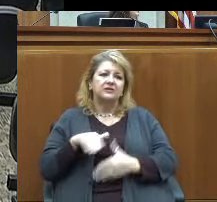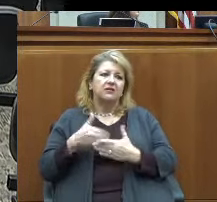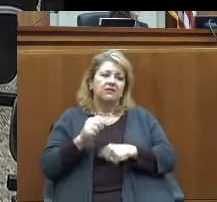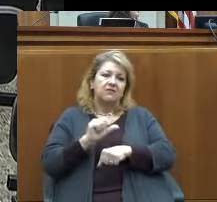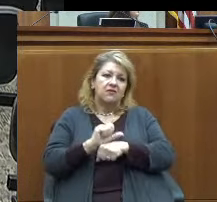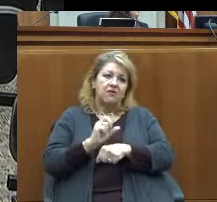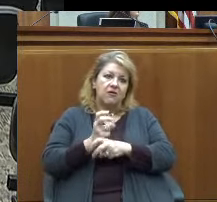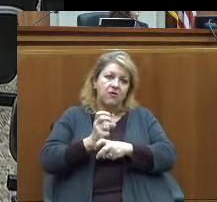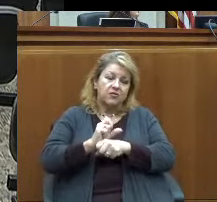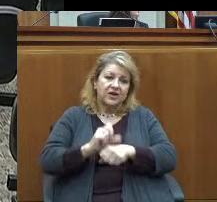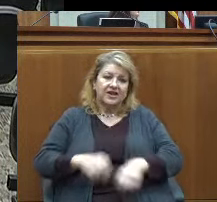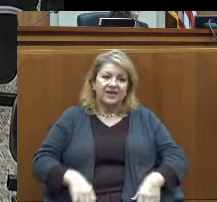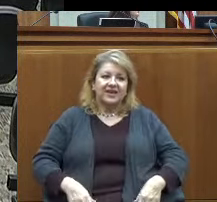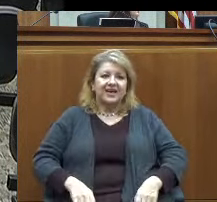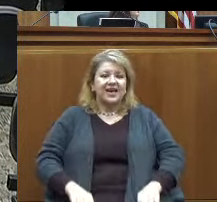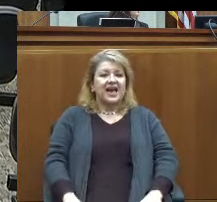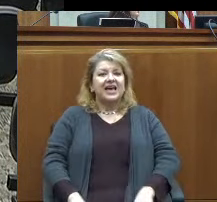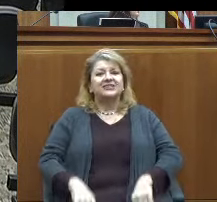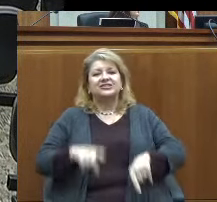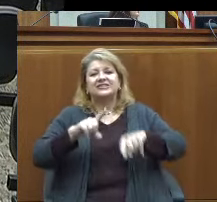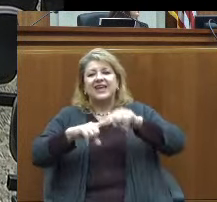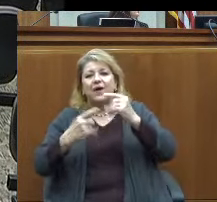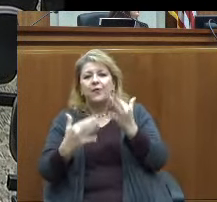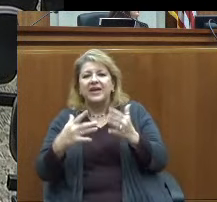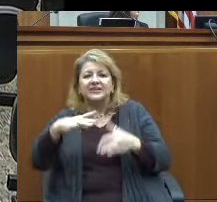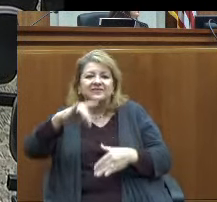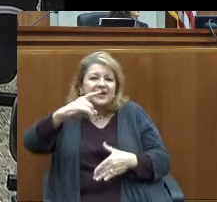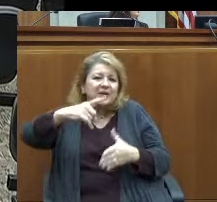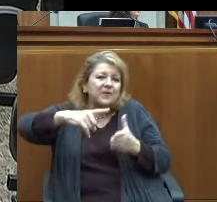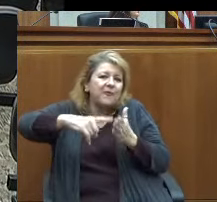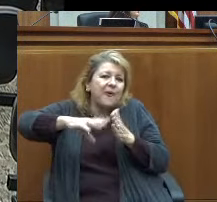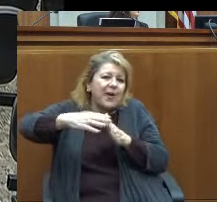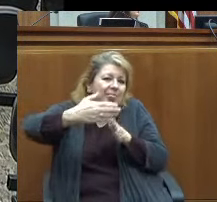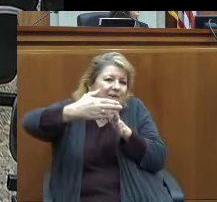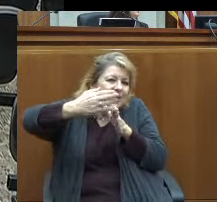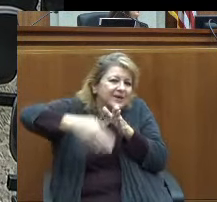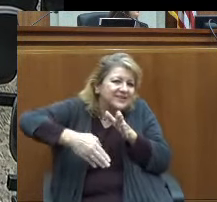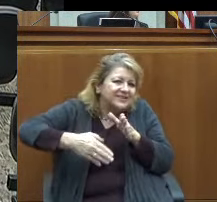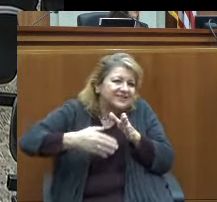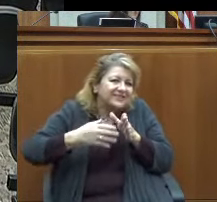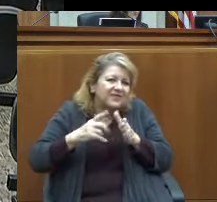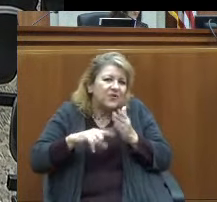hard work. I can't wait to find out what you come up with.